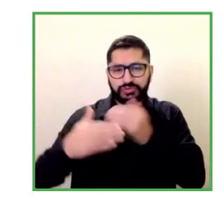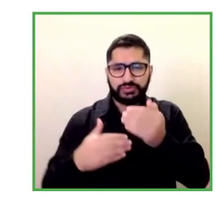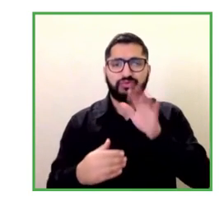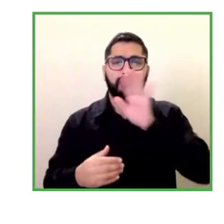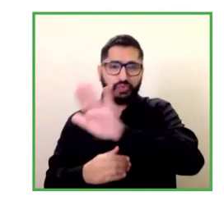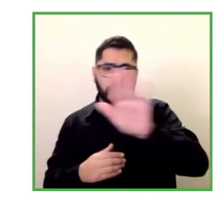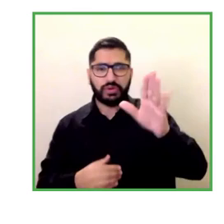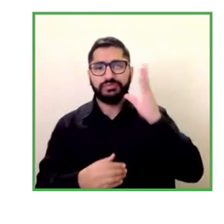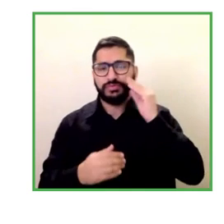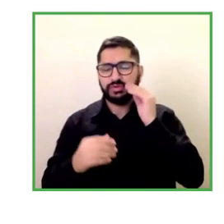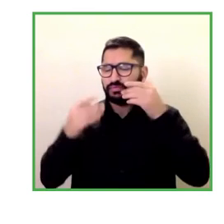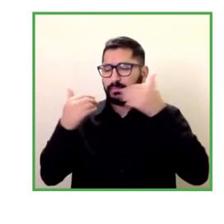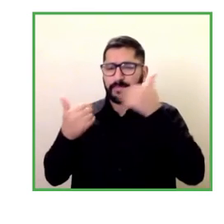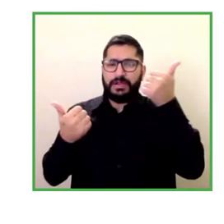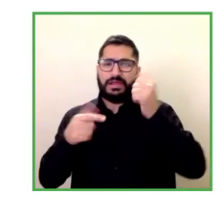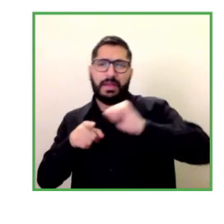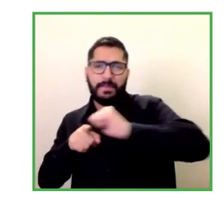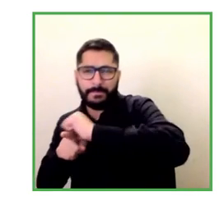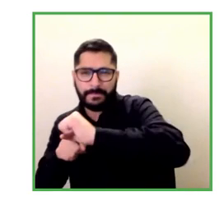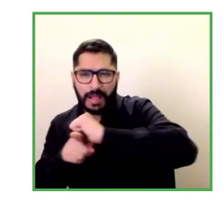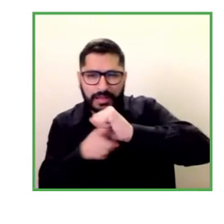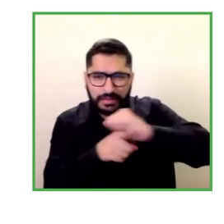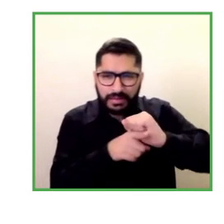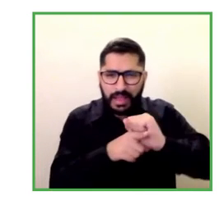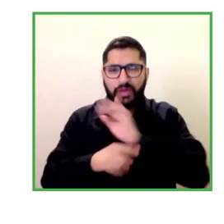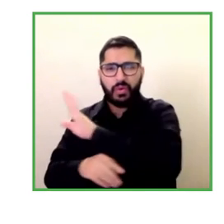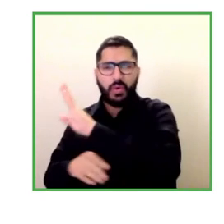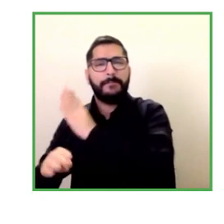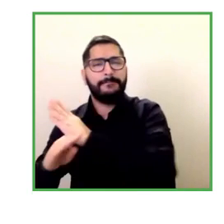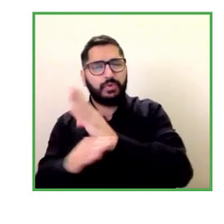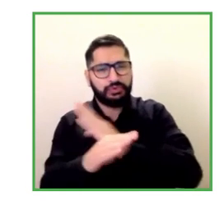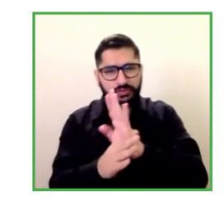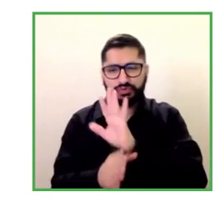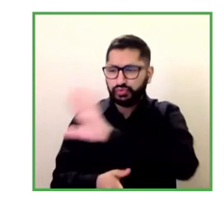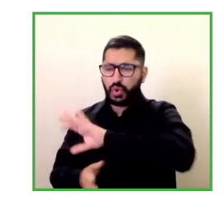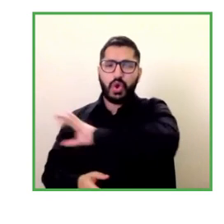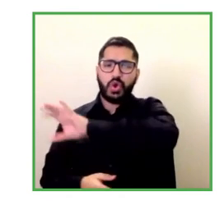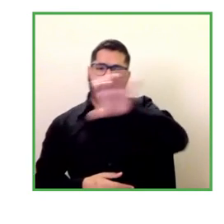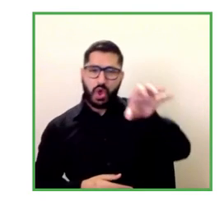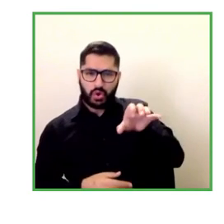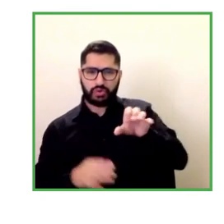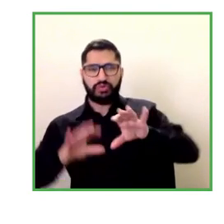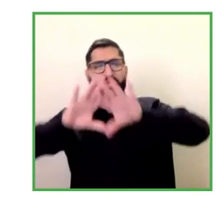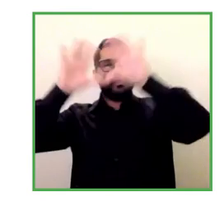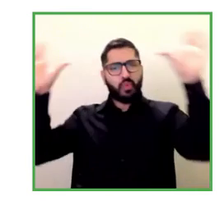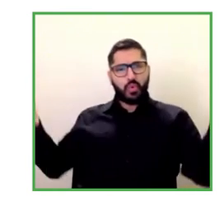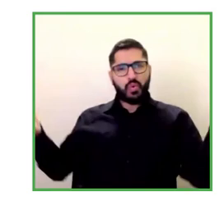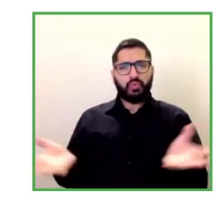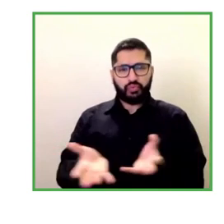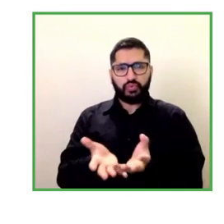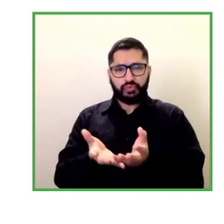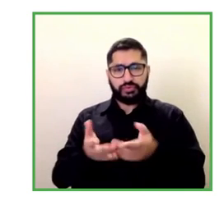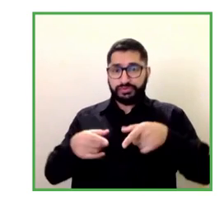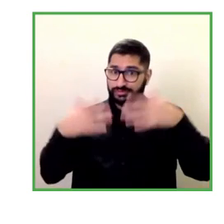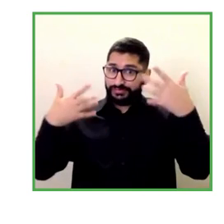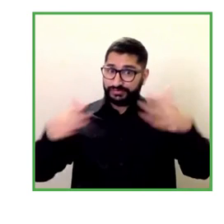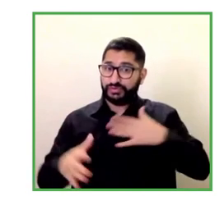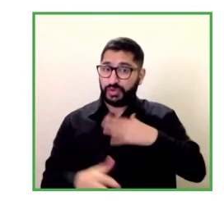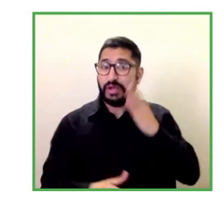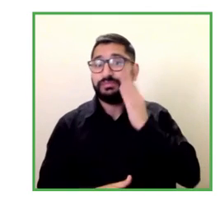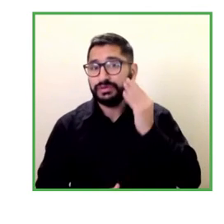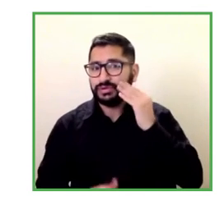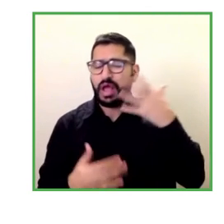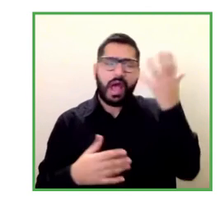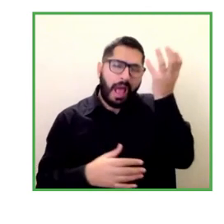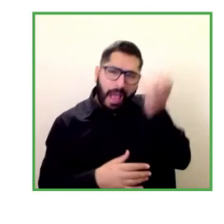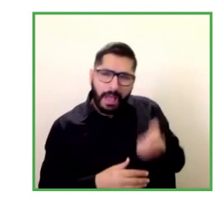in multinational and national companies that have already covered this part of the story.